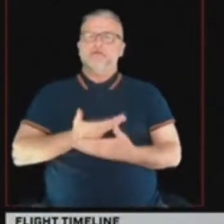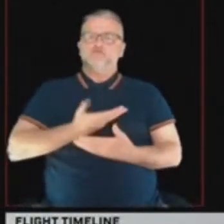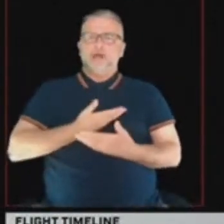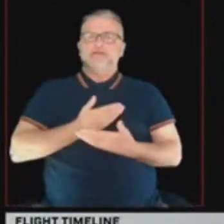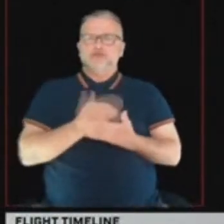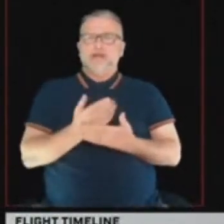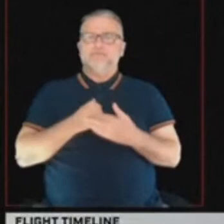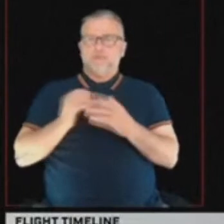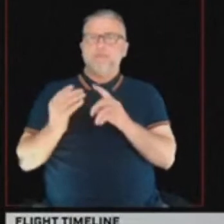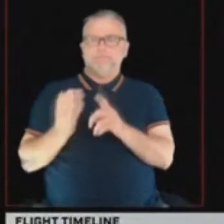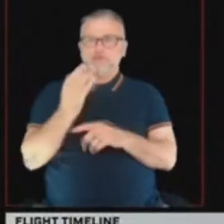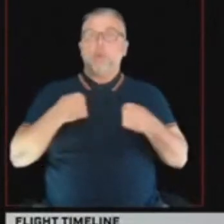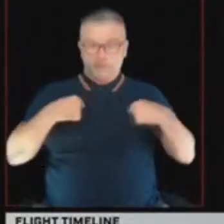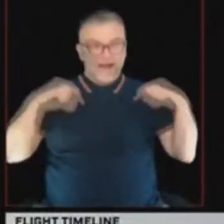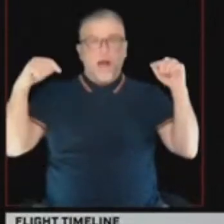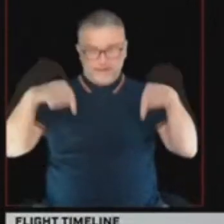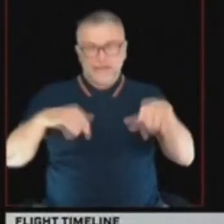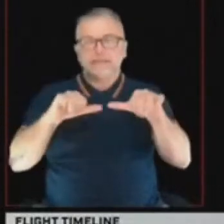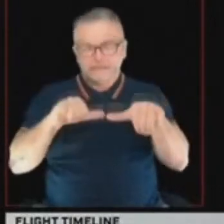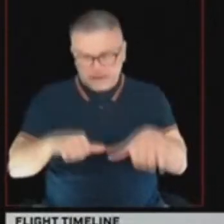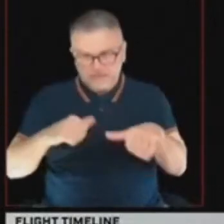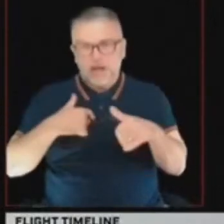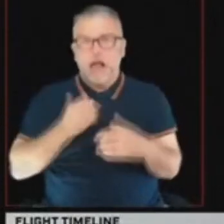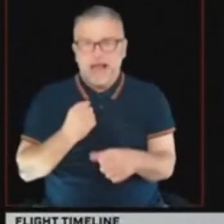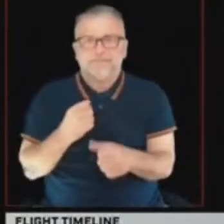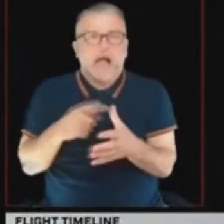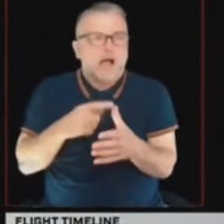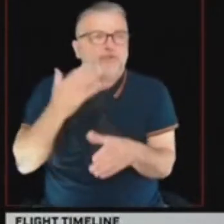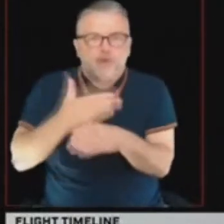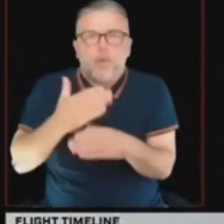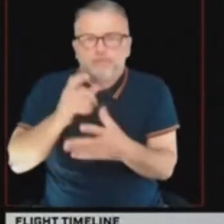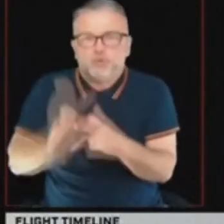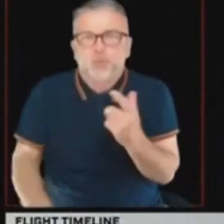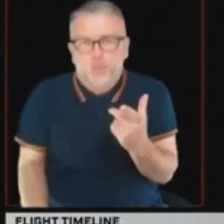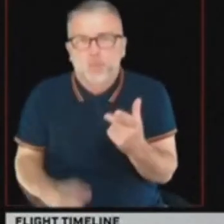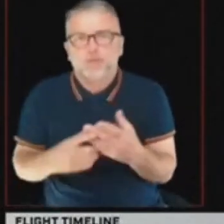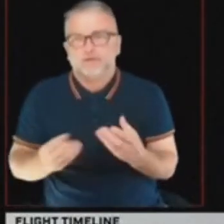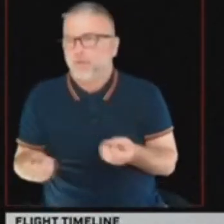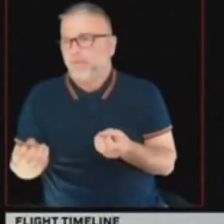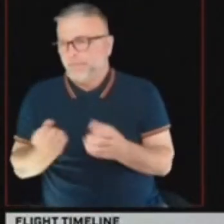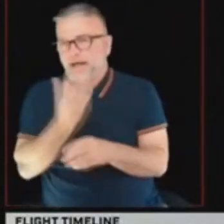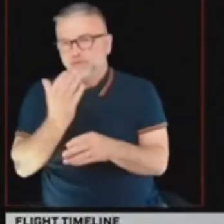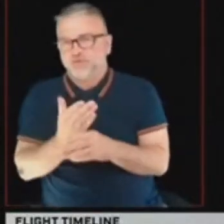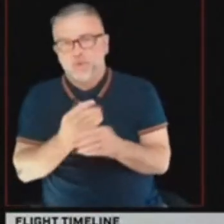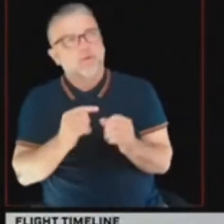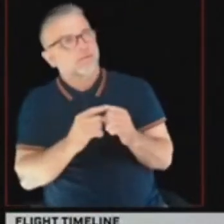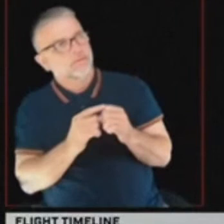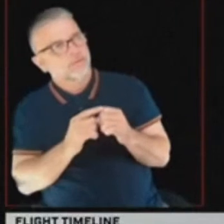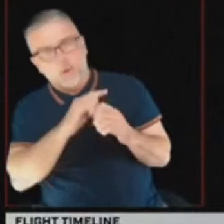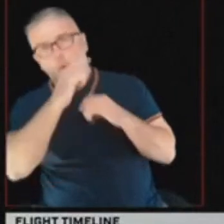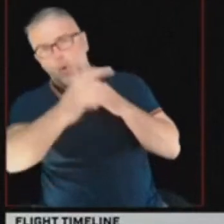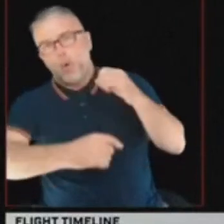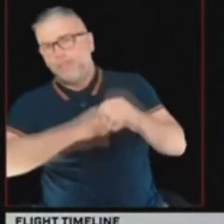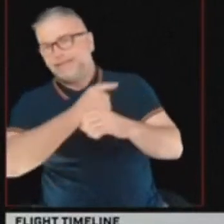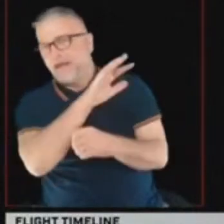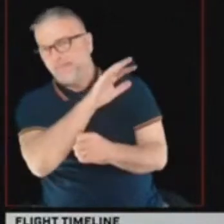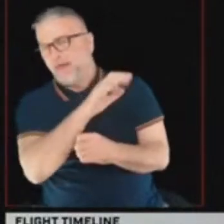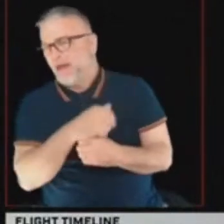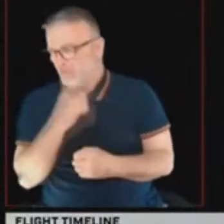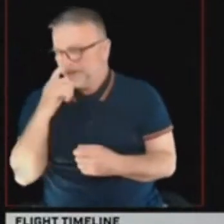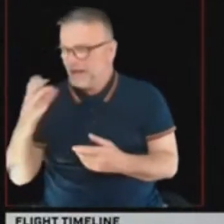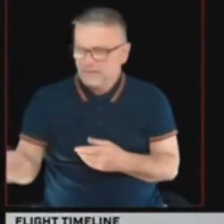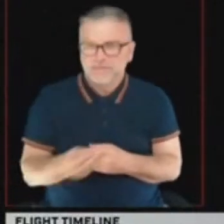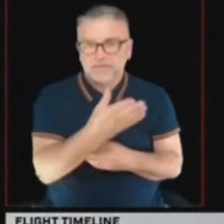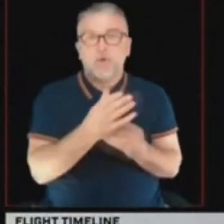we're here. I have a job to get capability on orbit. And with these primary payloads